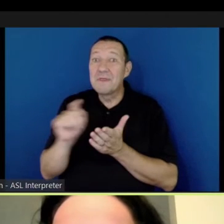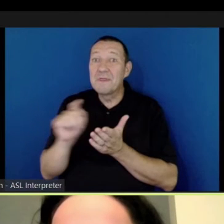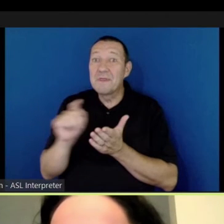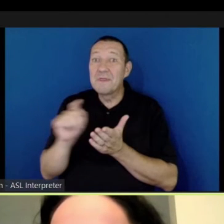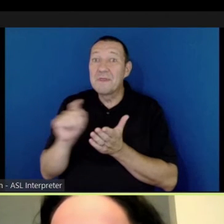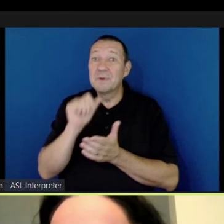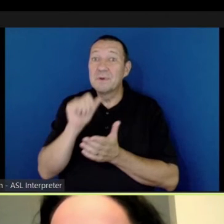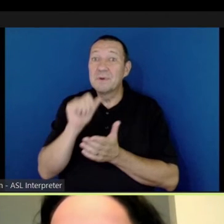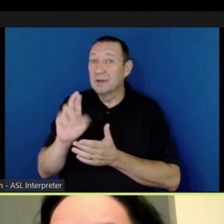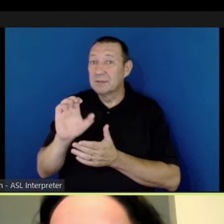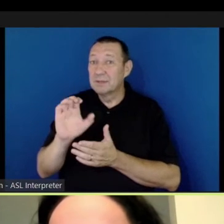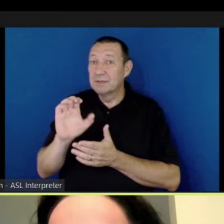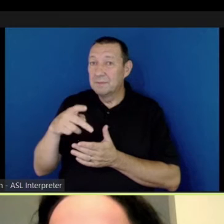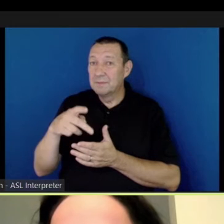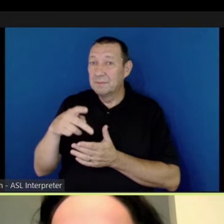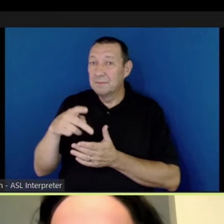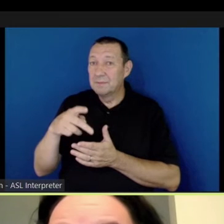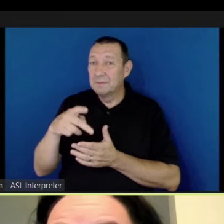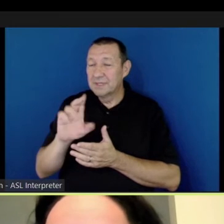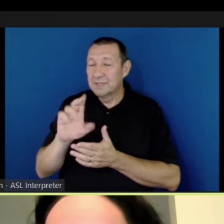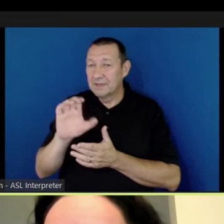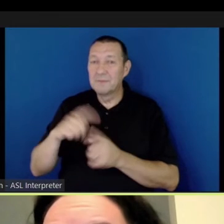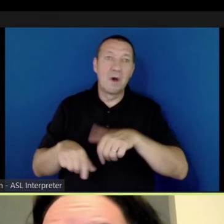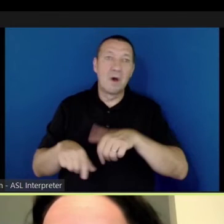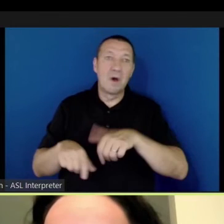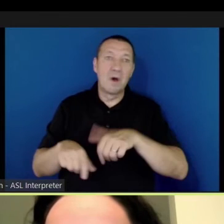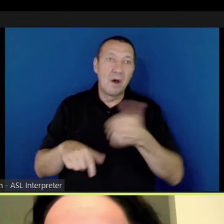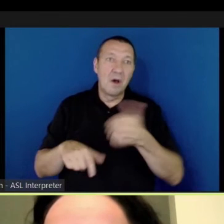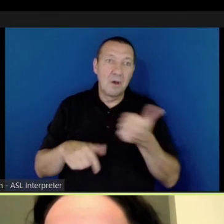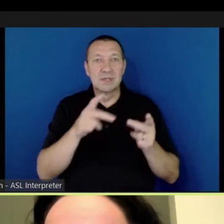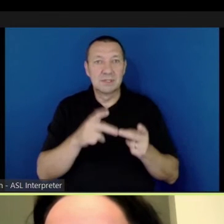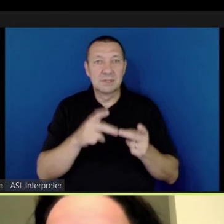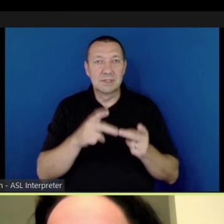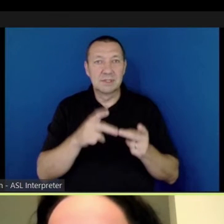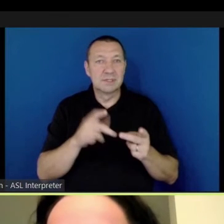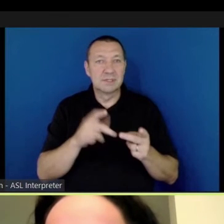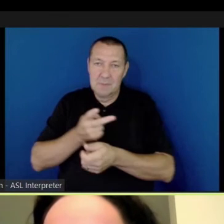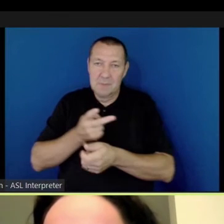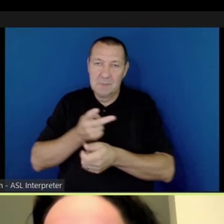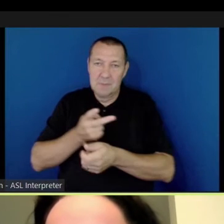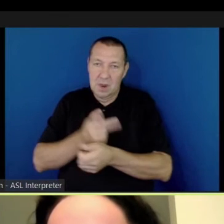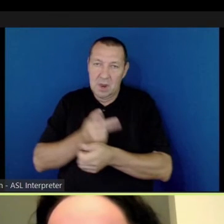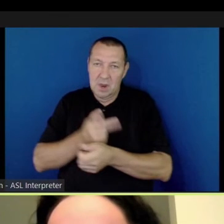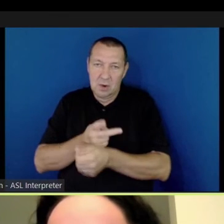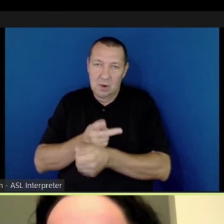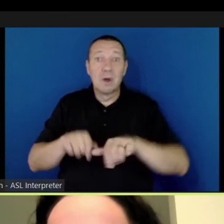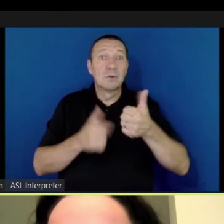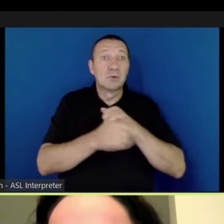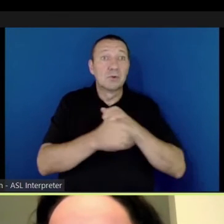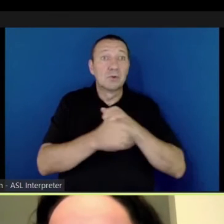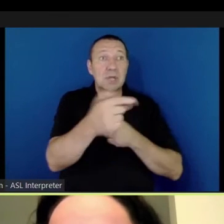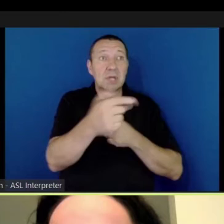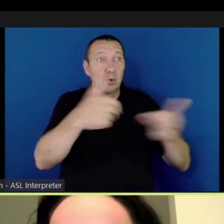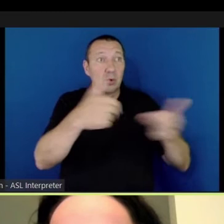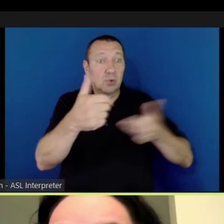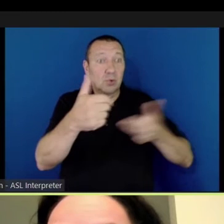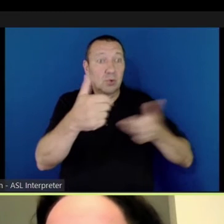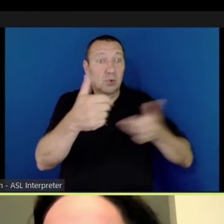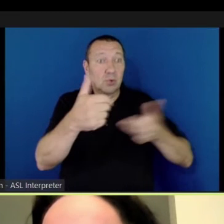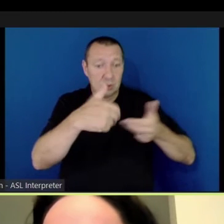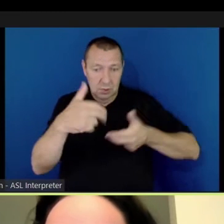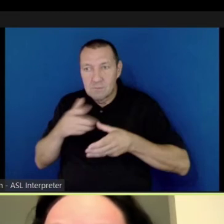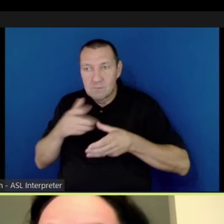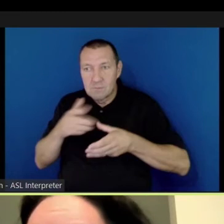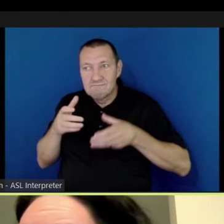Paraguay, but RPCVs from other locations in the world who wanted to be part of this amazing movement.